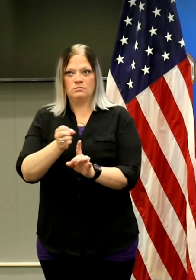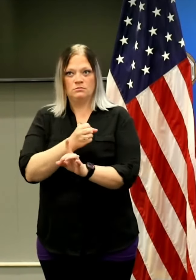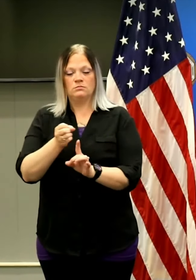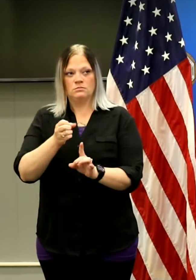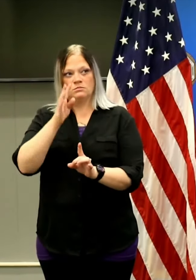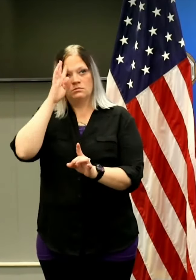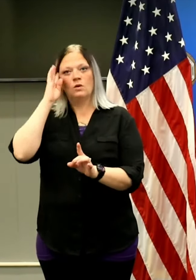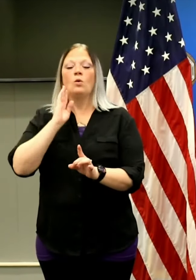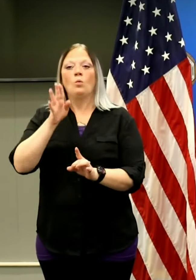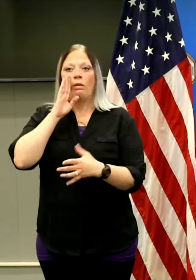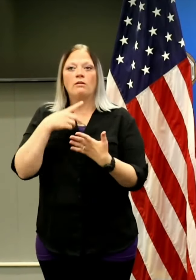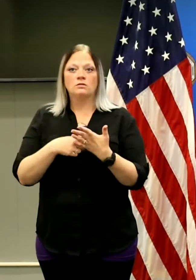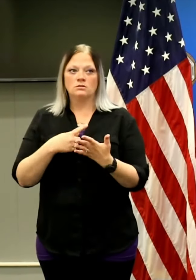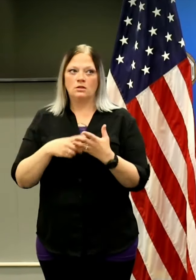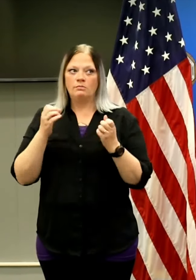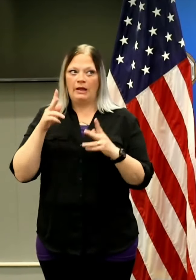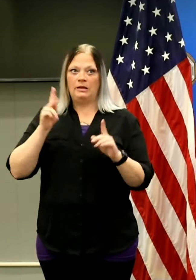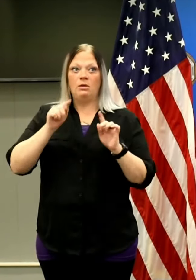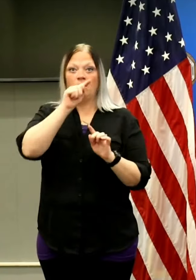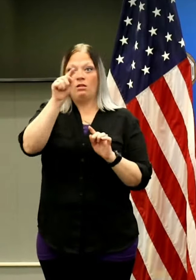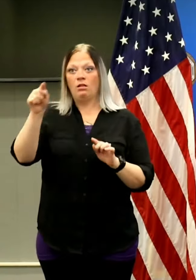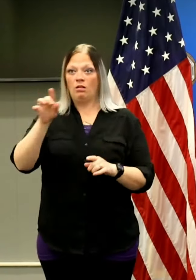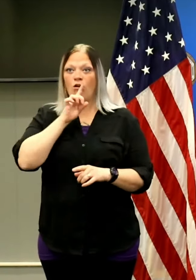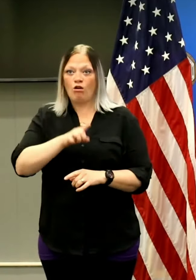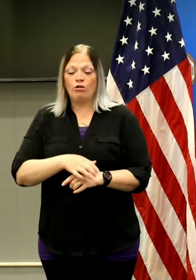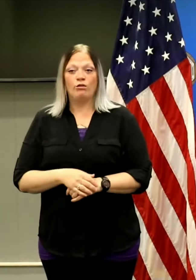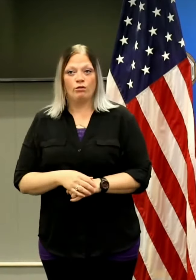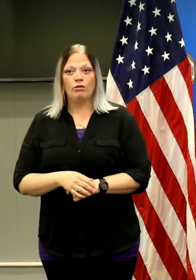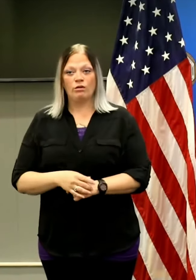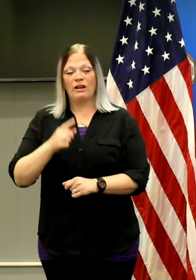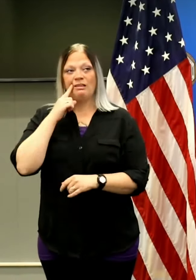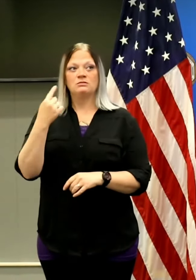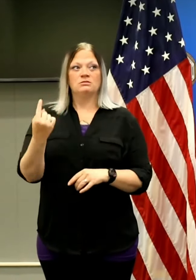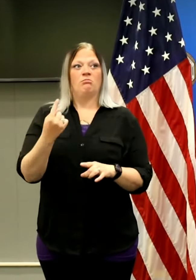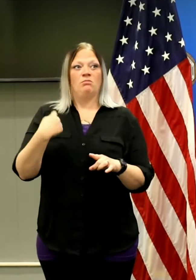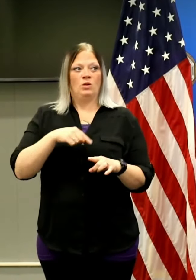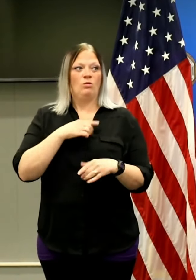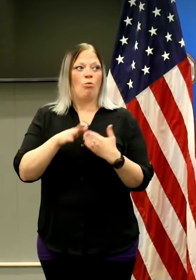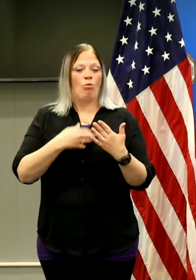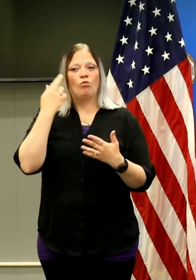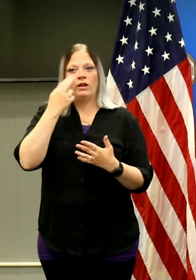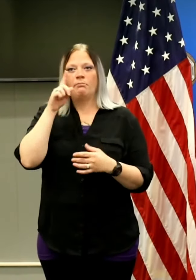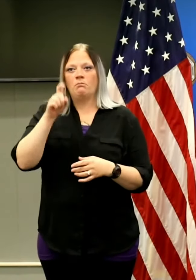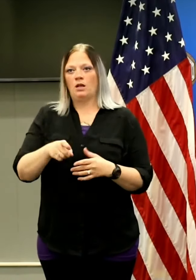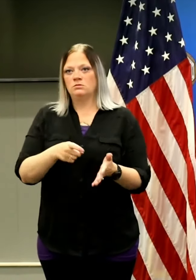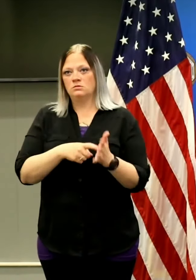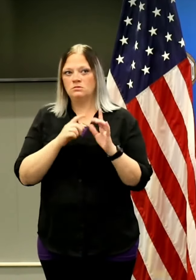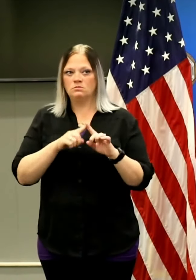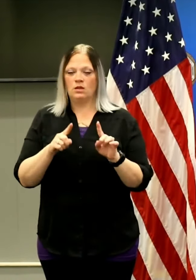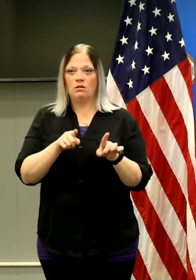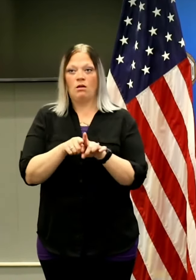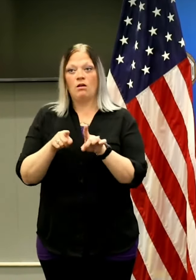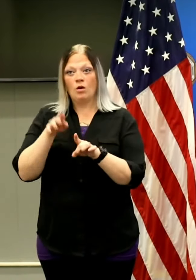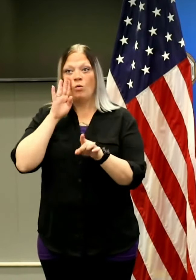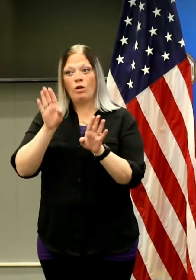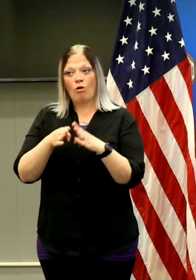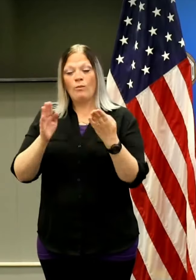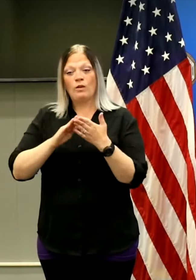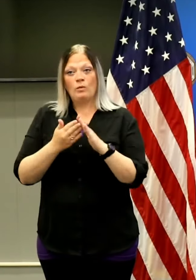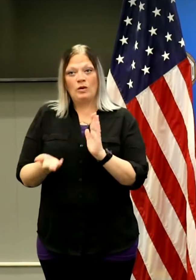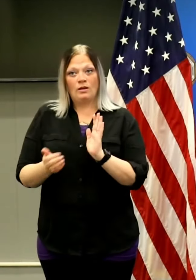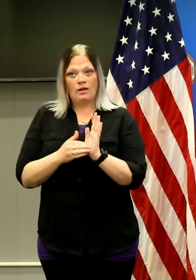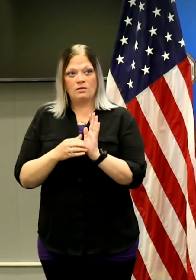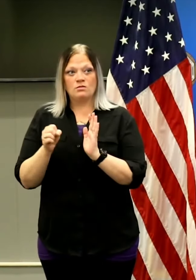There's lots of folks that are out there that are doing it, and I think it's something that we all realize we have to do, but we're also going to be reopening our community as